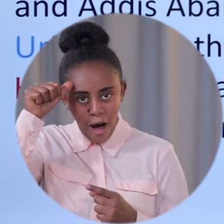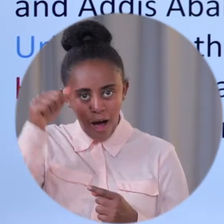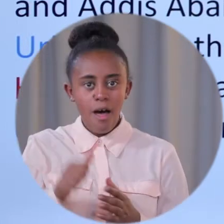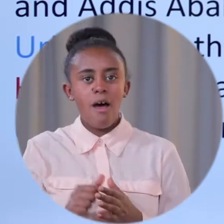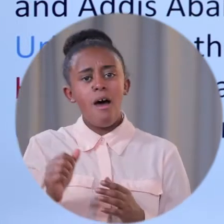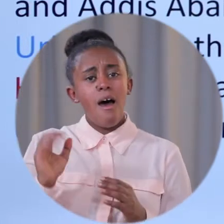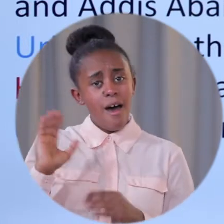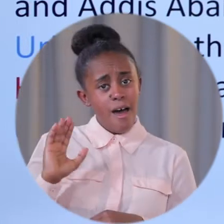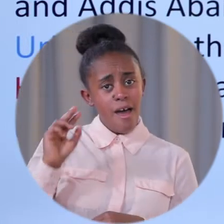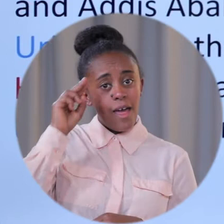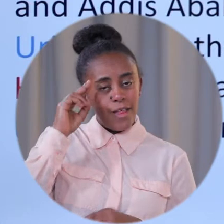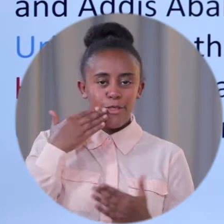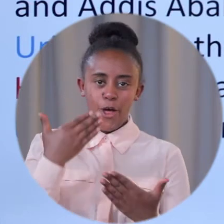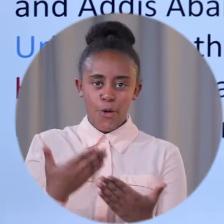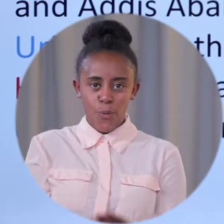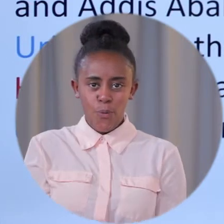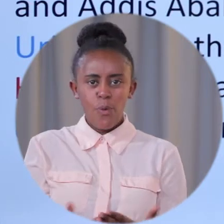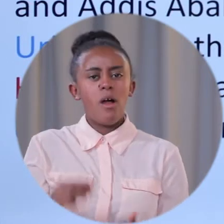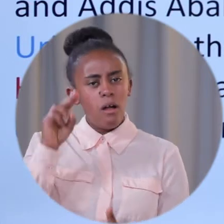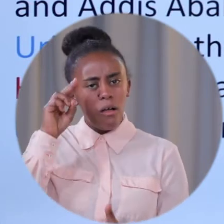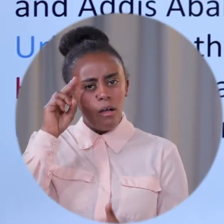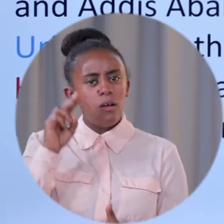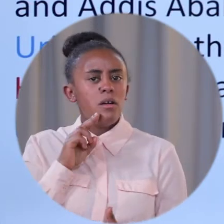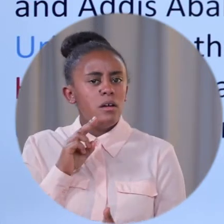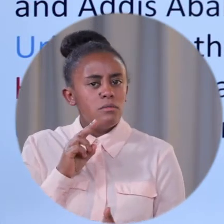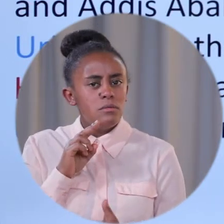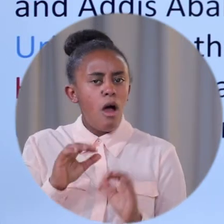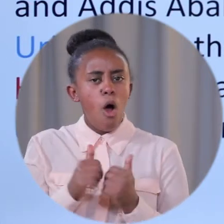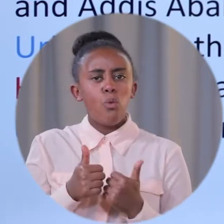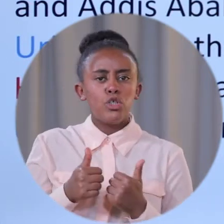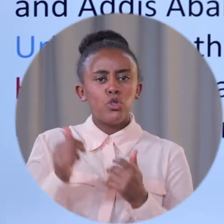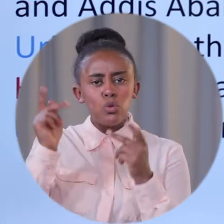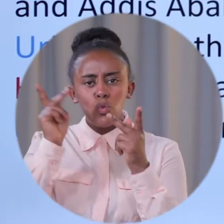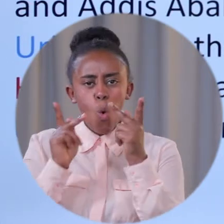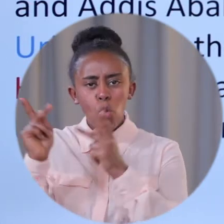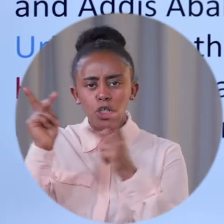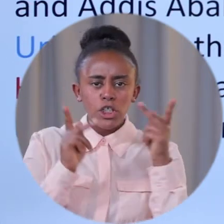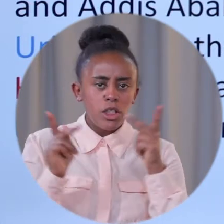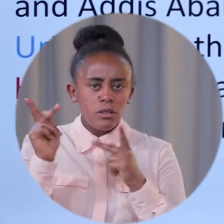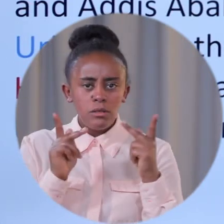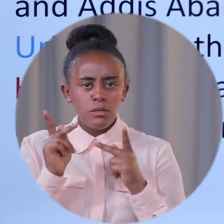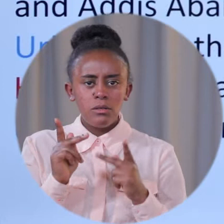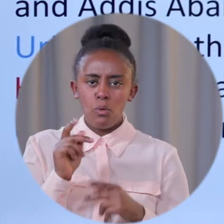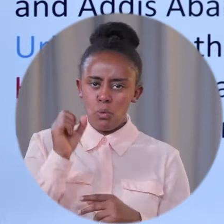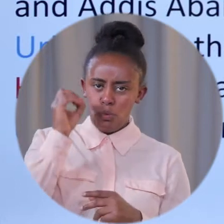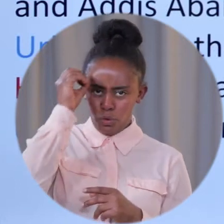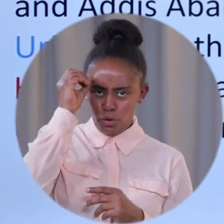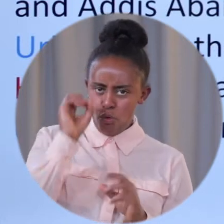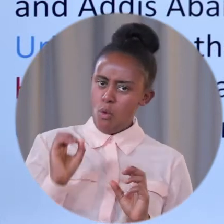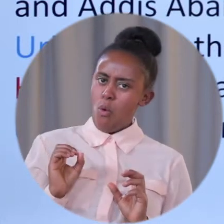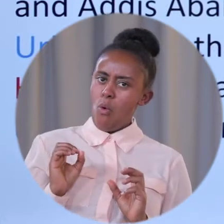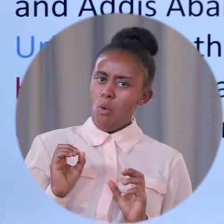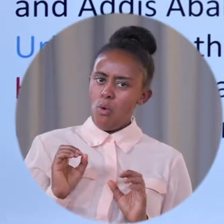Helen. Thank you. Helen, how was the journey? Urji, oh,